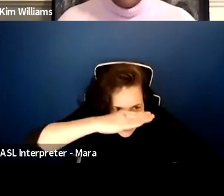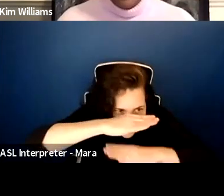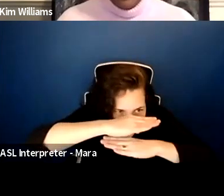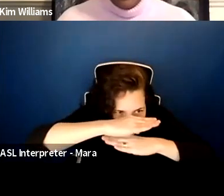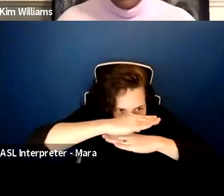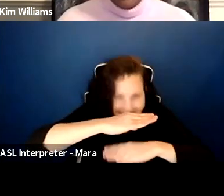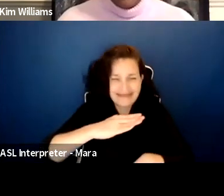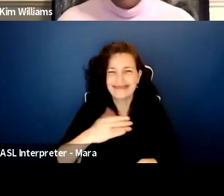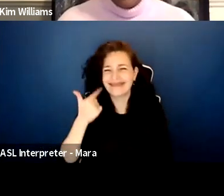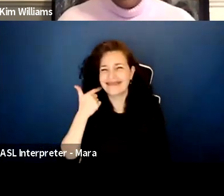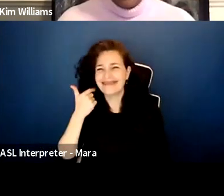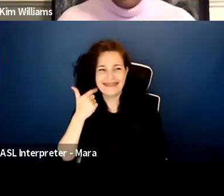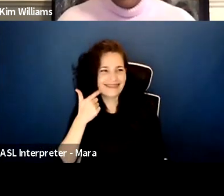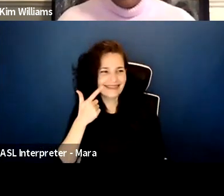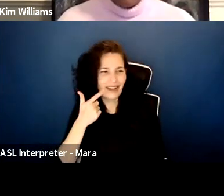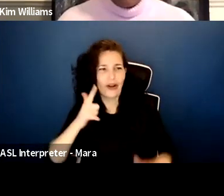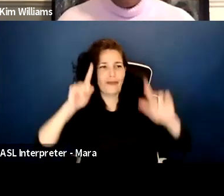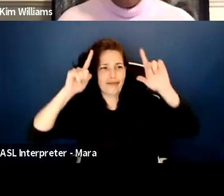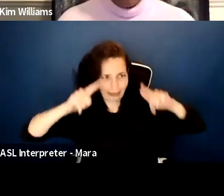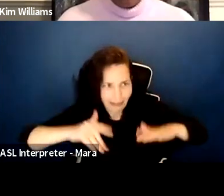For these.